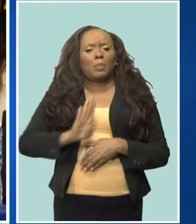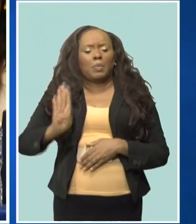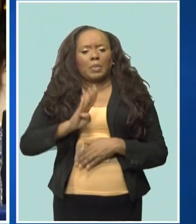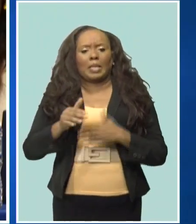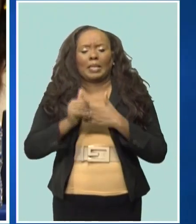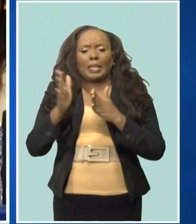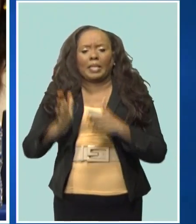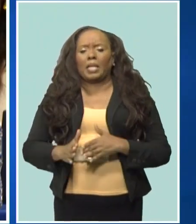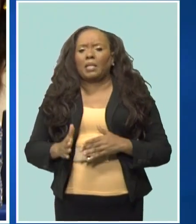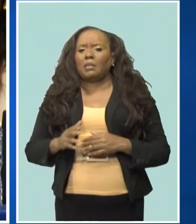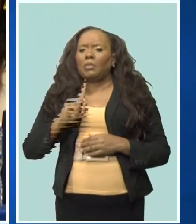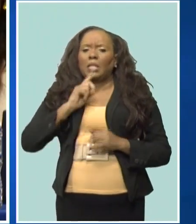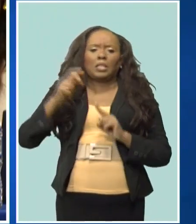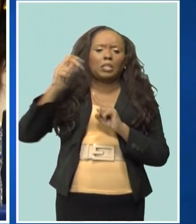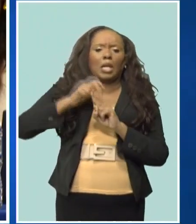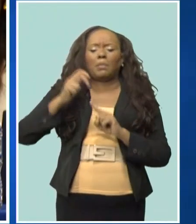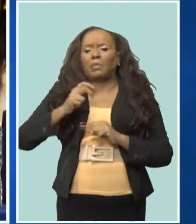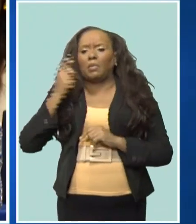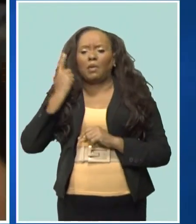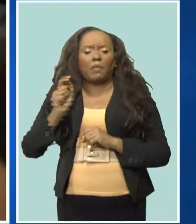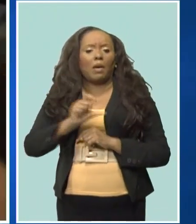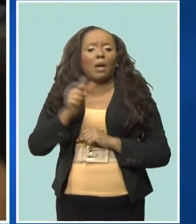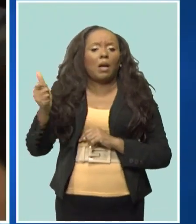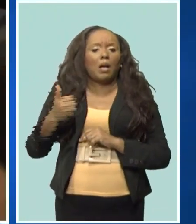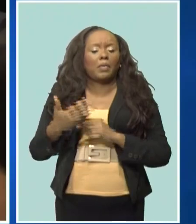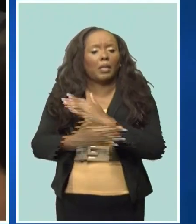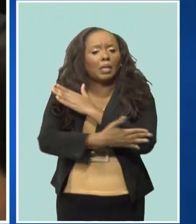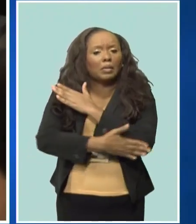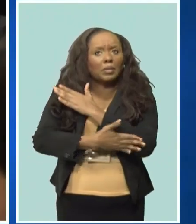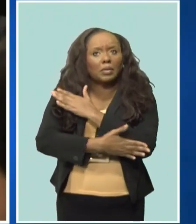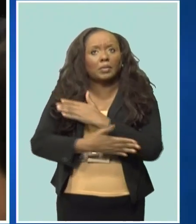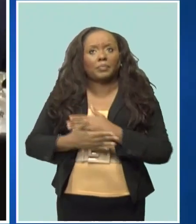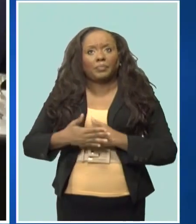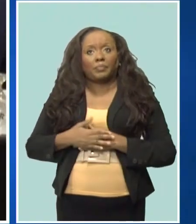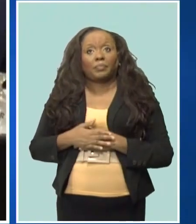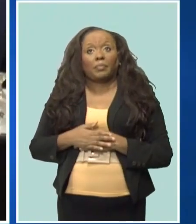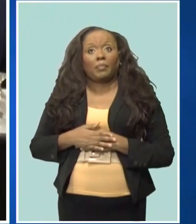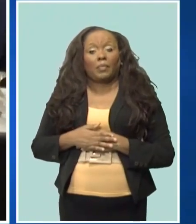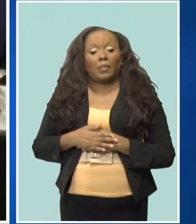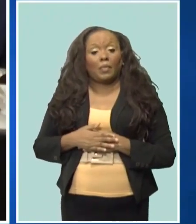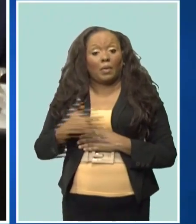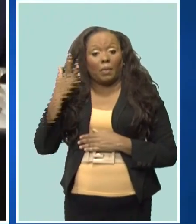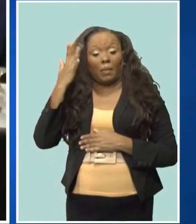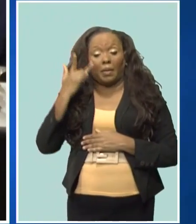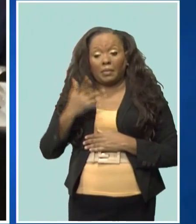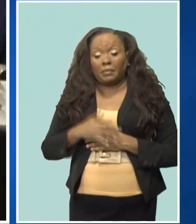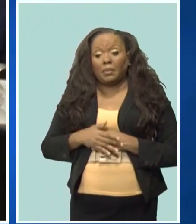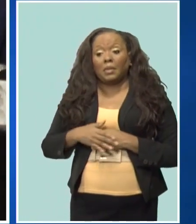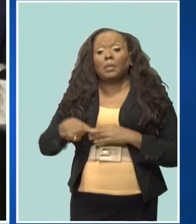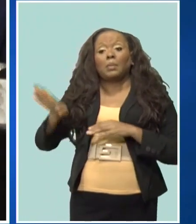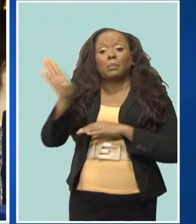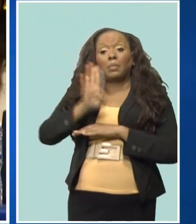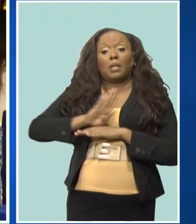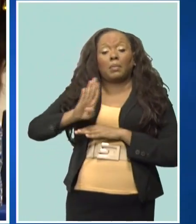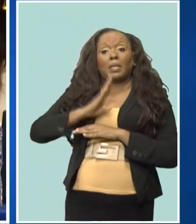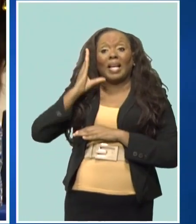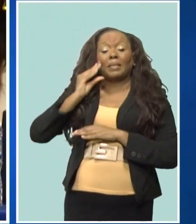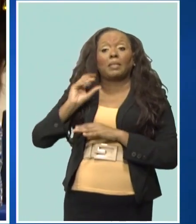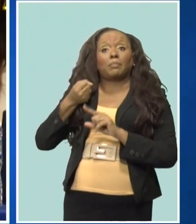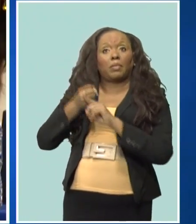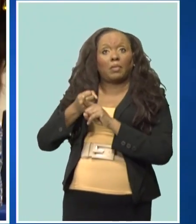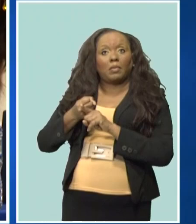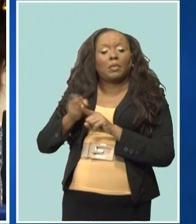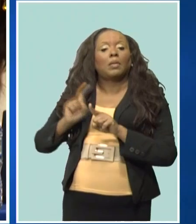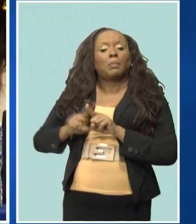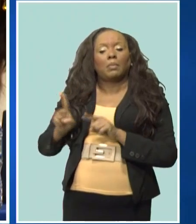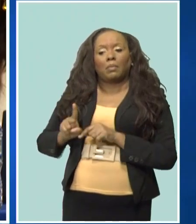the past decades. Not only because you're affected by loss and damage, but your Prime Minister, your